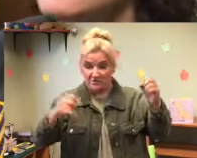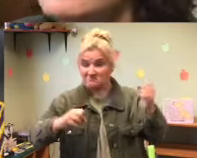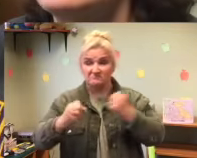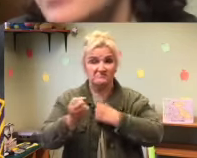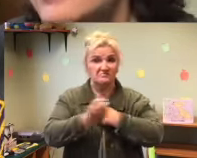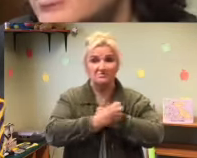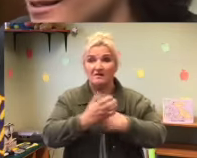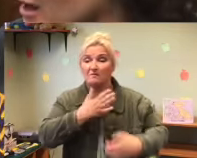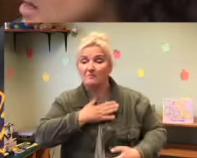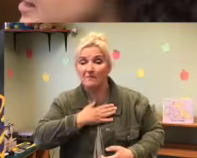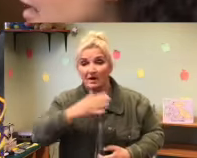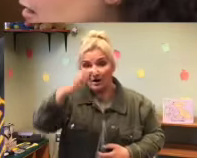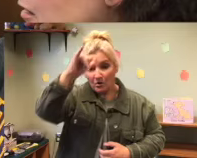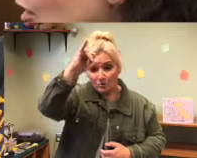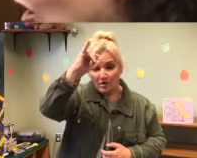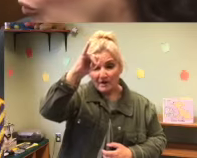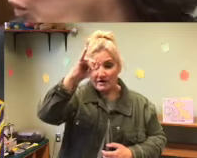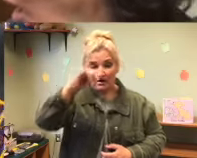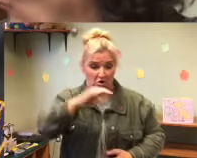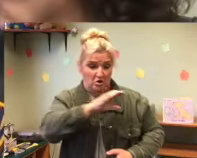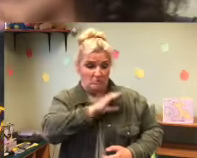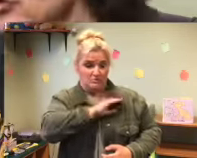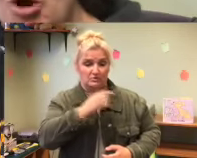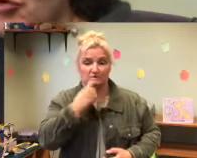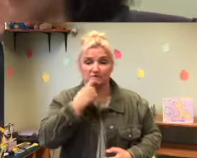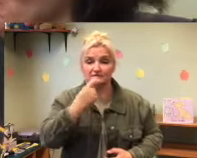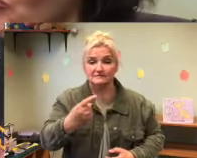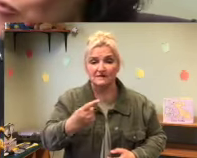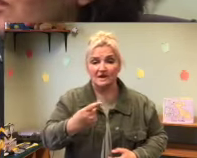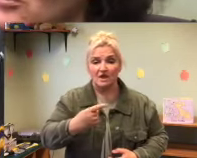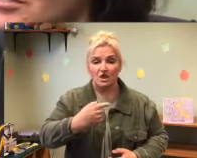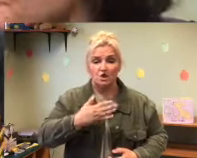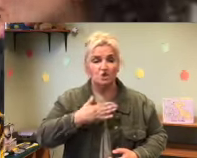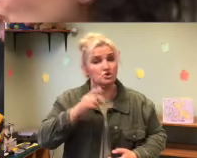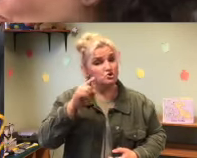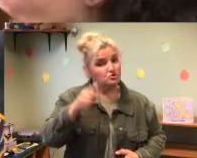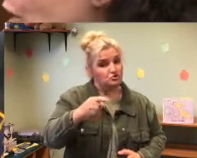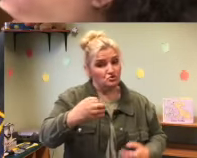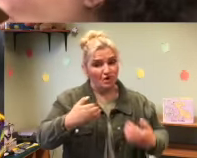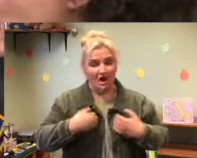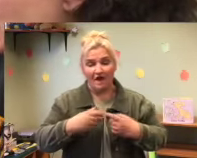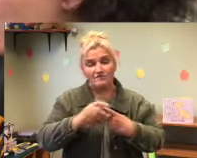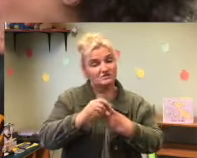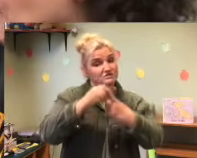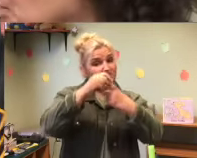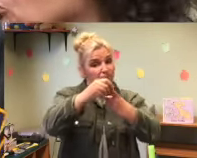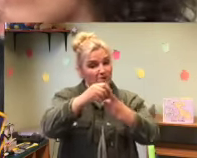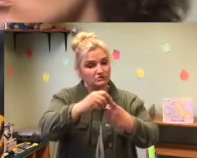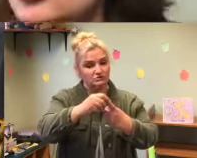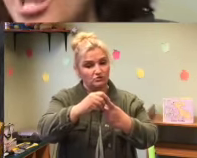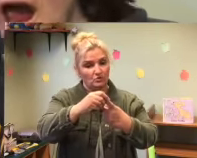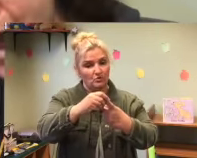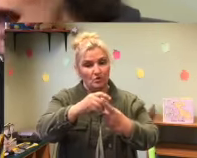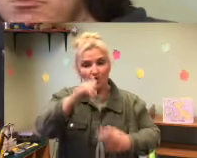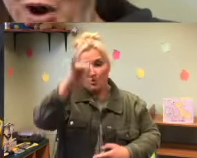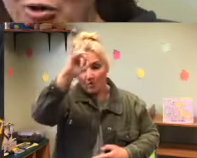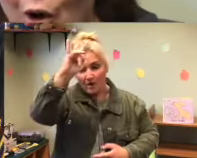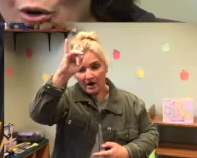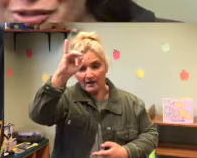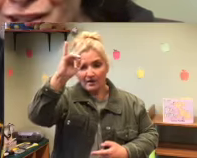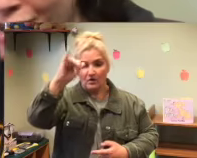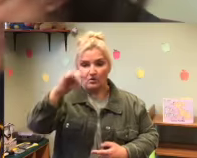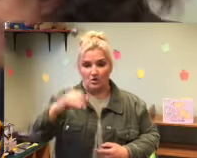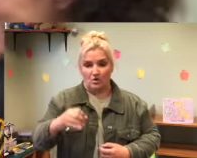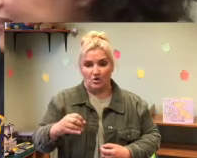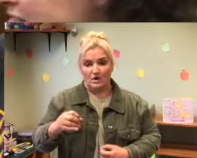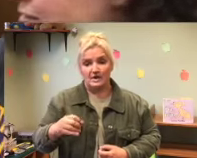rhinoceros?" "Yes," I said. "Well, you've got a really special one. He can pop balloons and poke